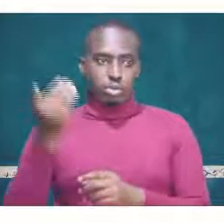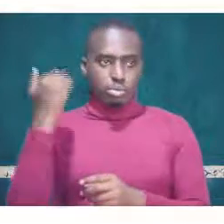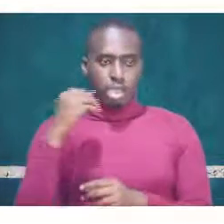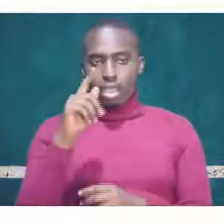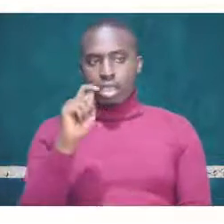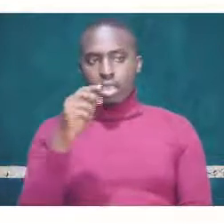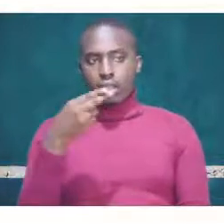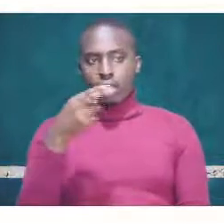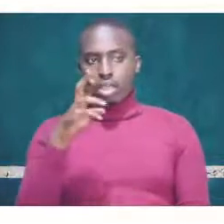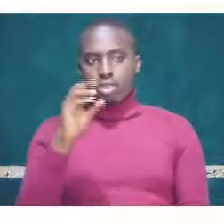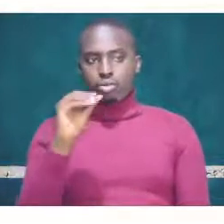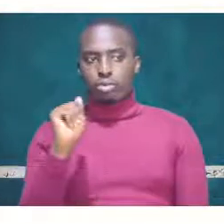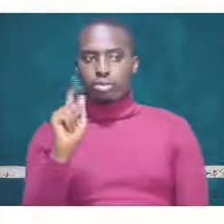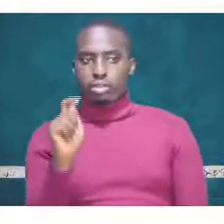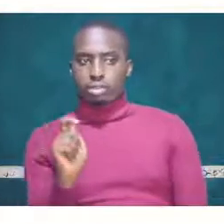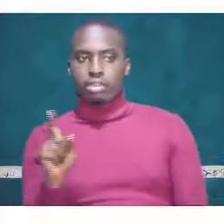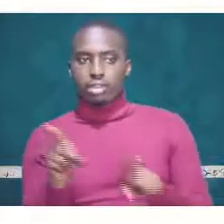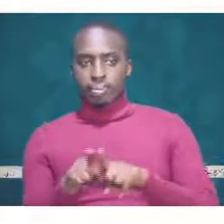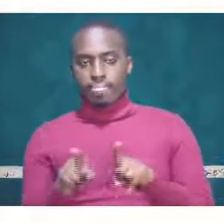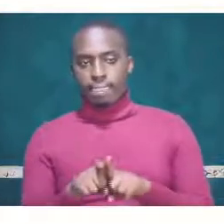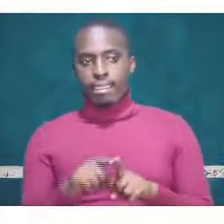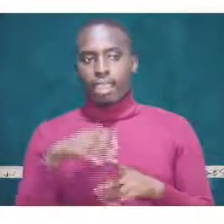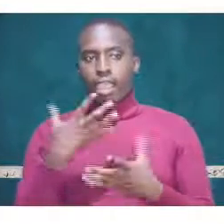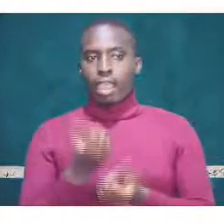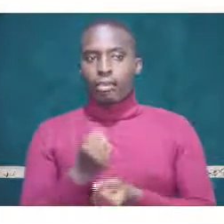we have what we call the tensors. And they